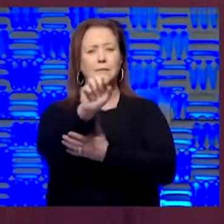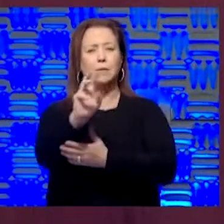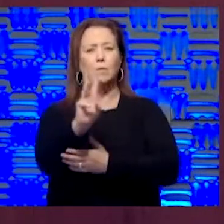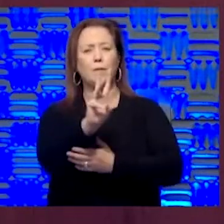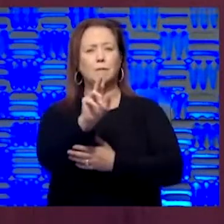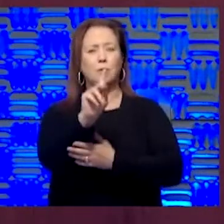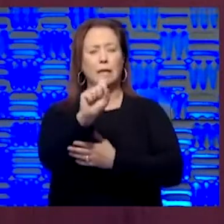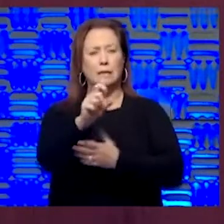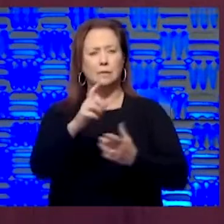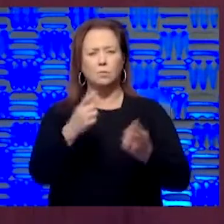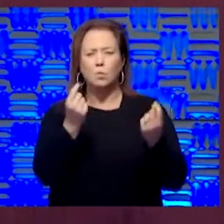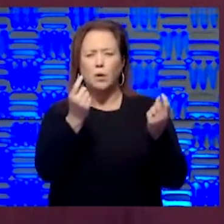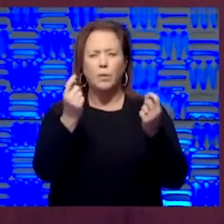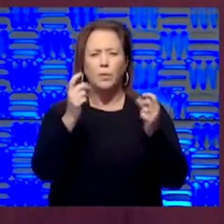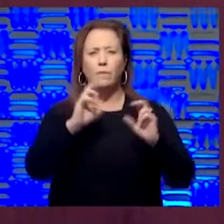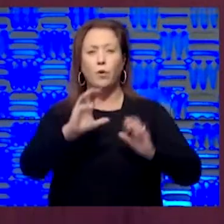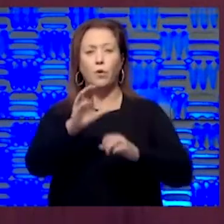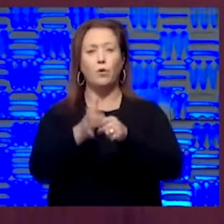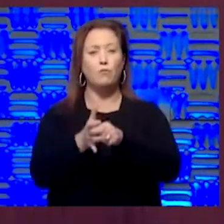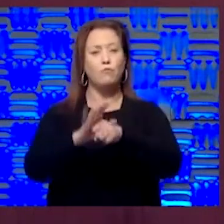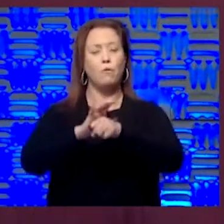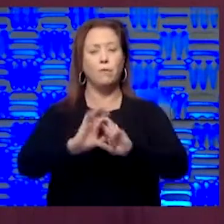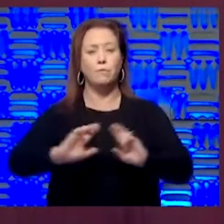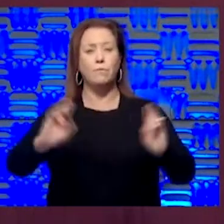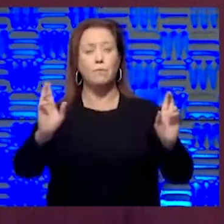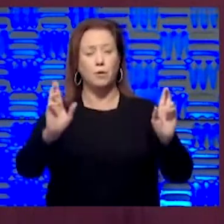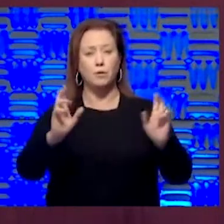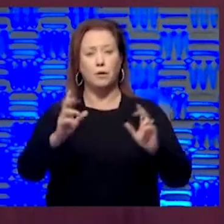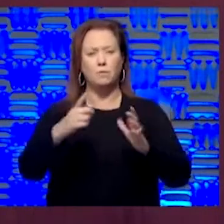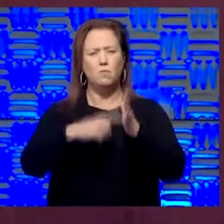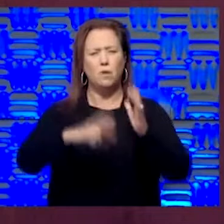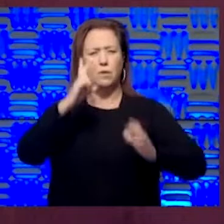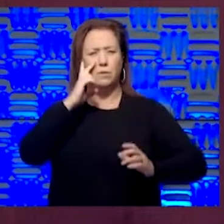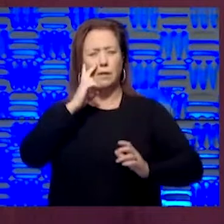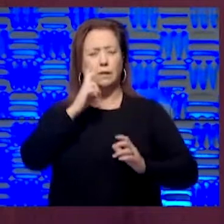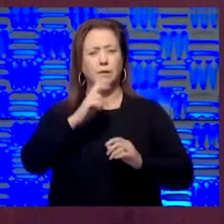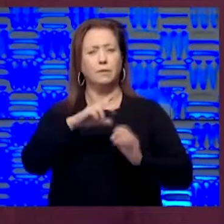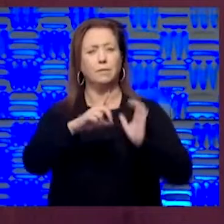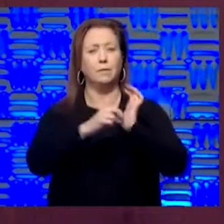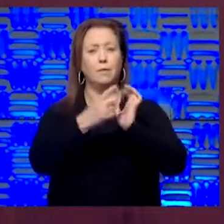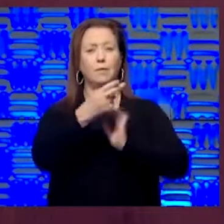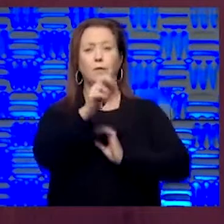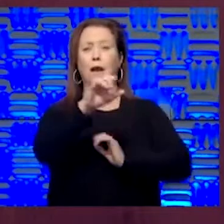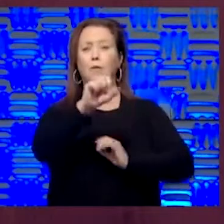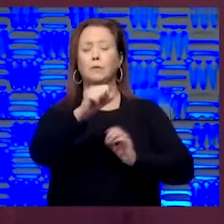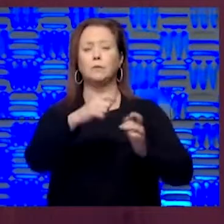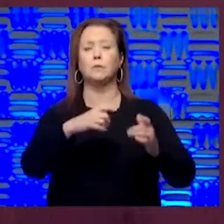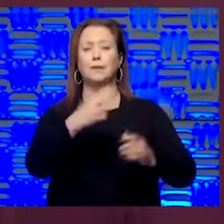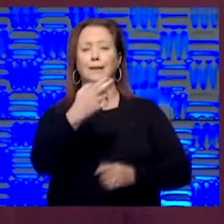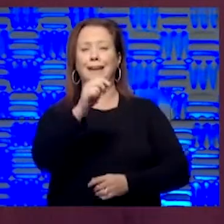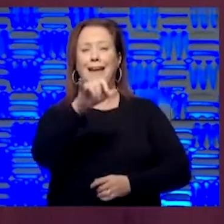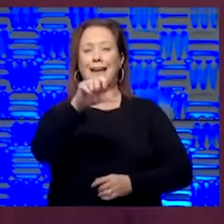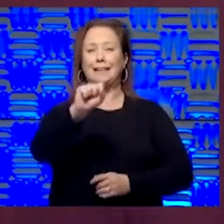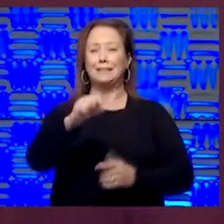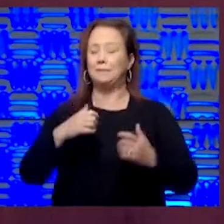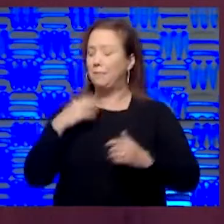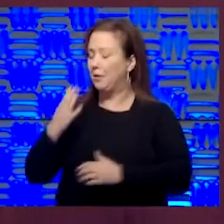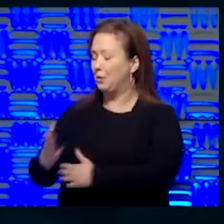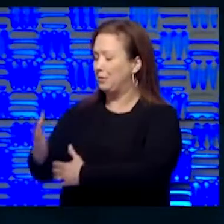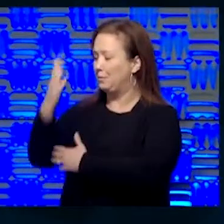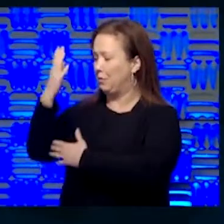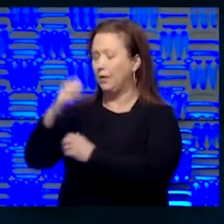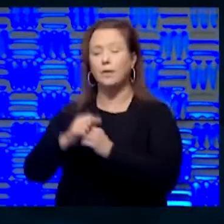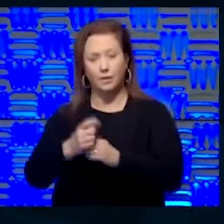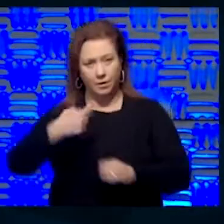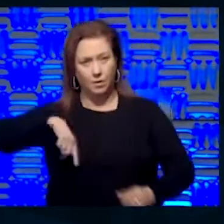COVID preparation and the cases you may have seen? Heather, how are things at Hayes? Good morning. Good morning. Yeah,